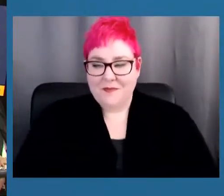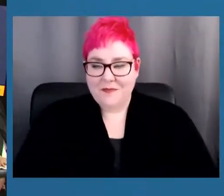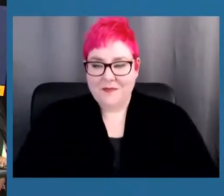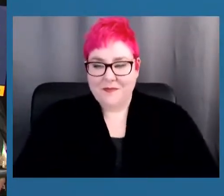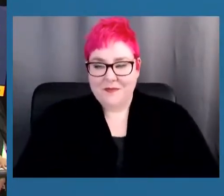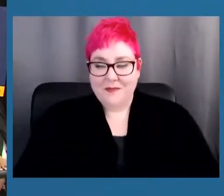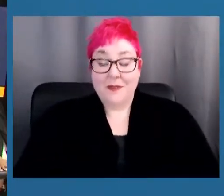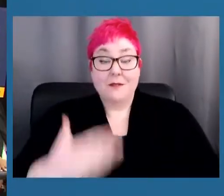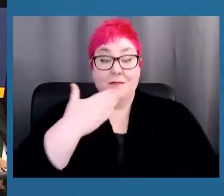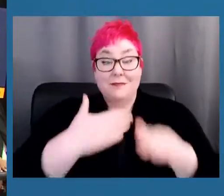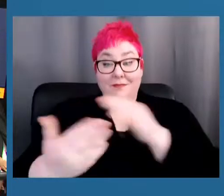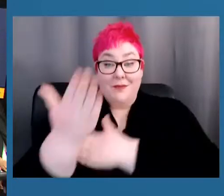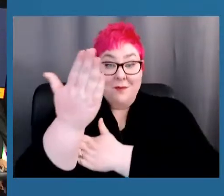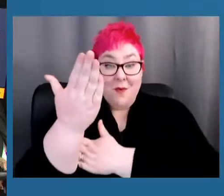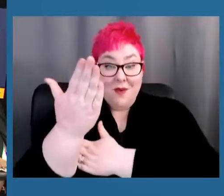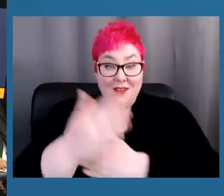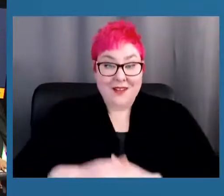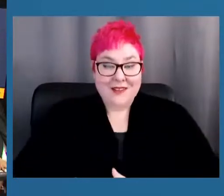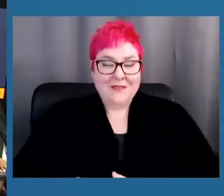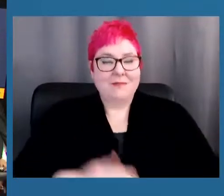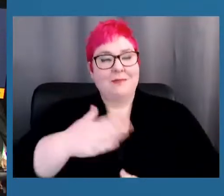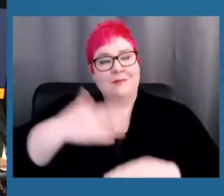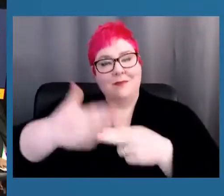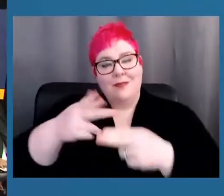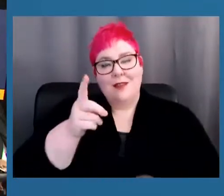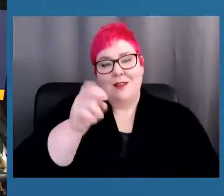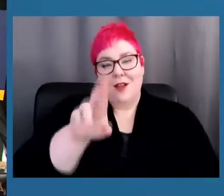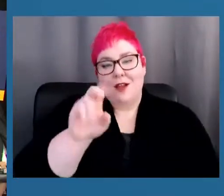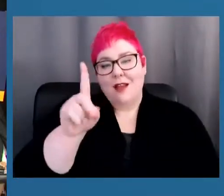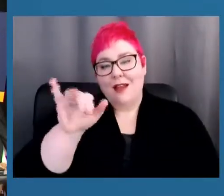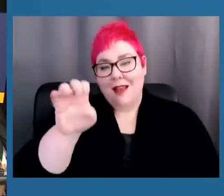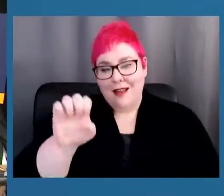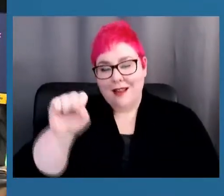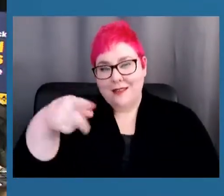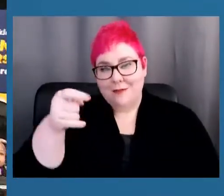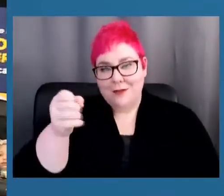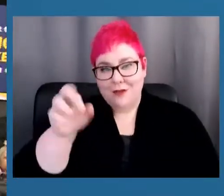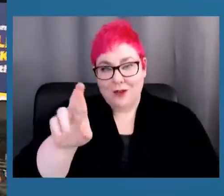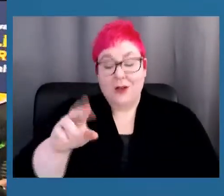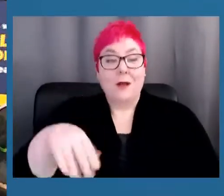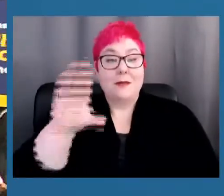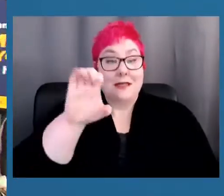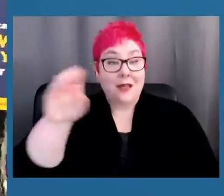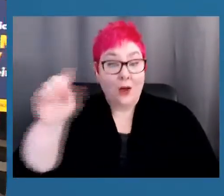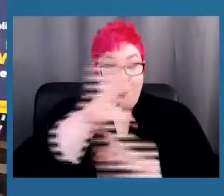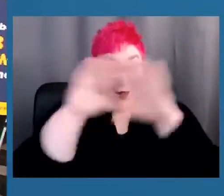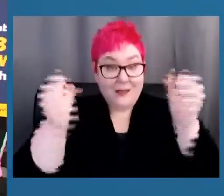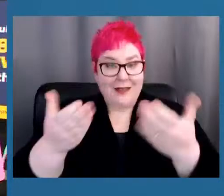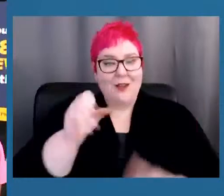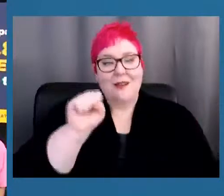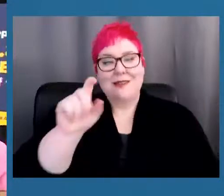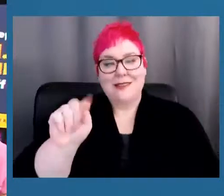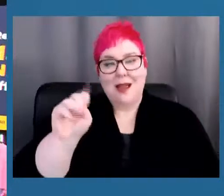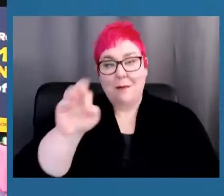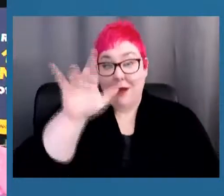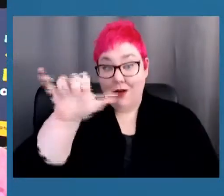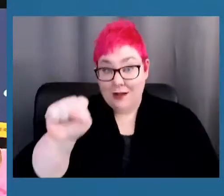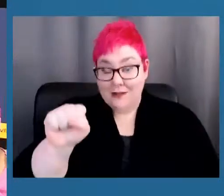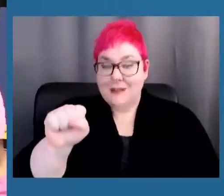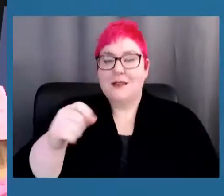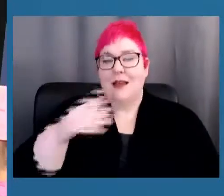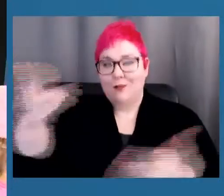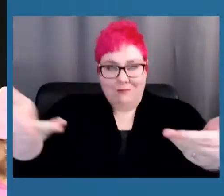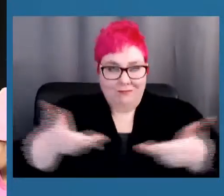Morning, everyone. My name is Dr. Eddie Simpson. I'm the President and CEO here at St. Mary's. Welcome. It's our honor to